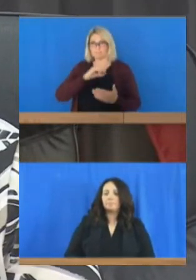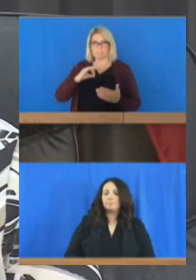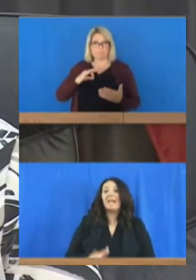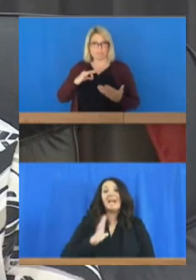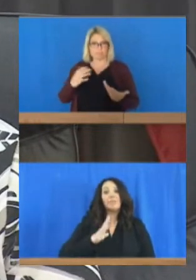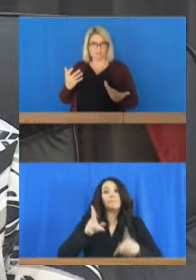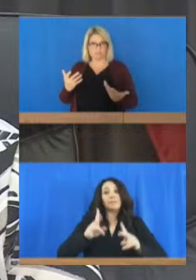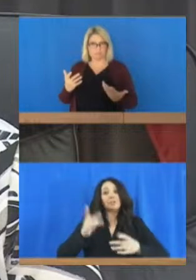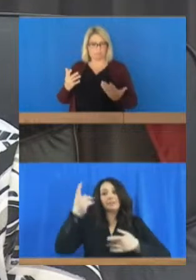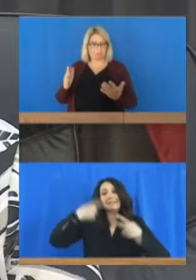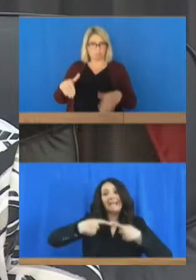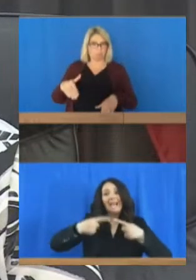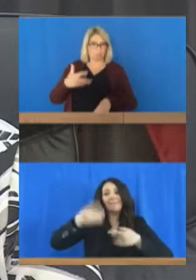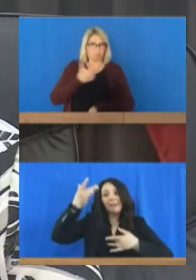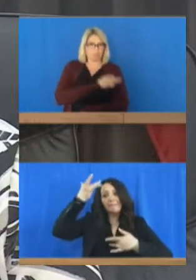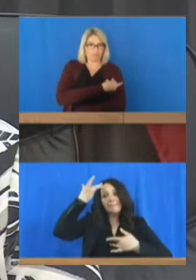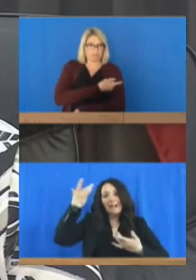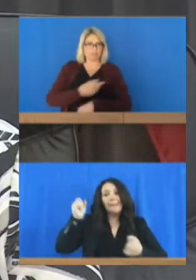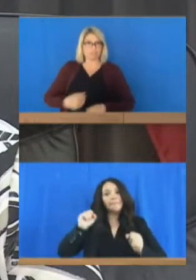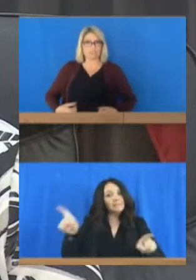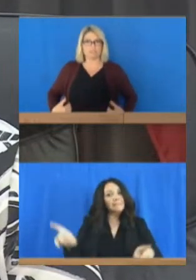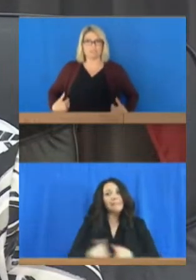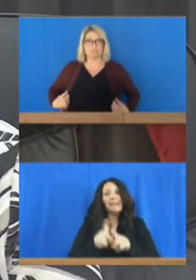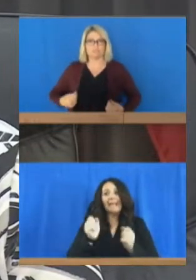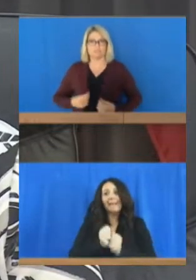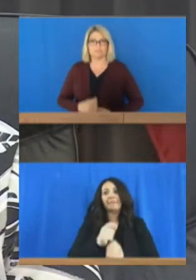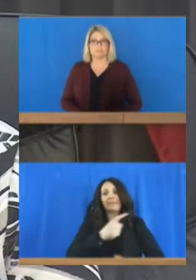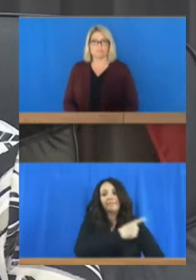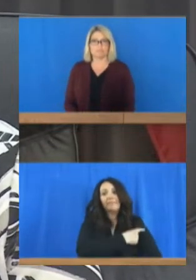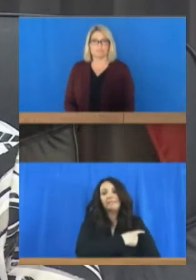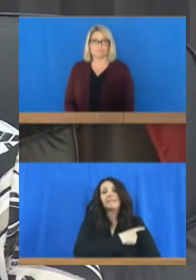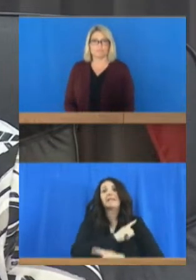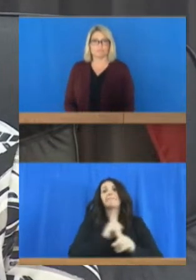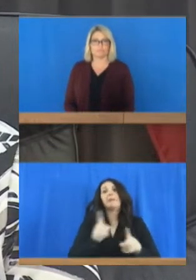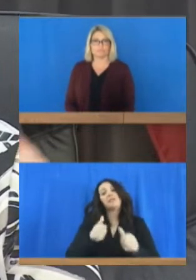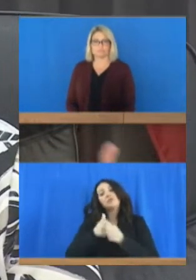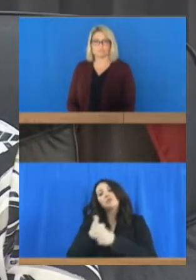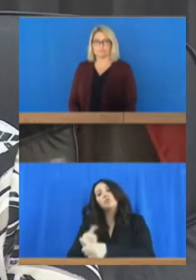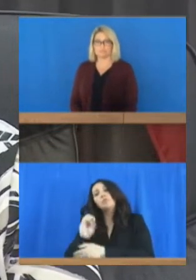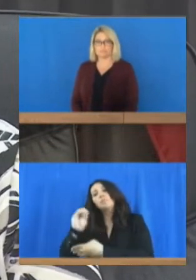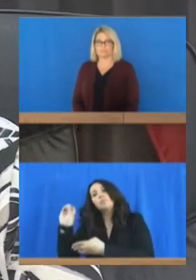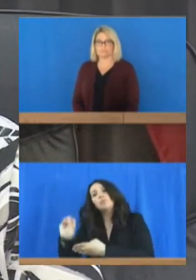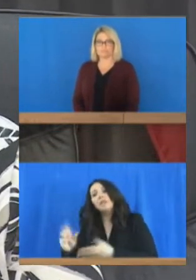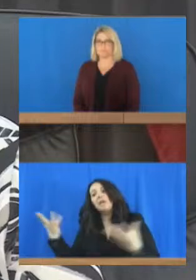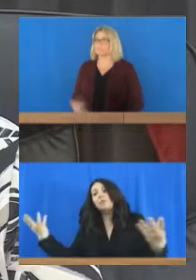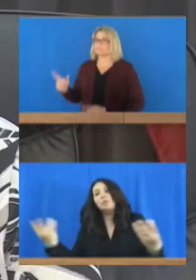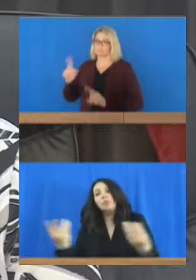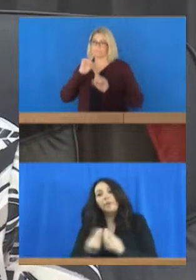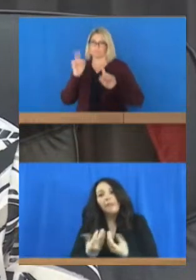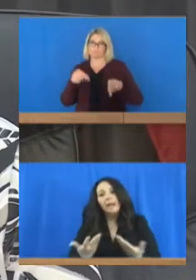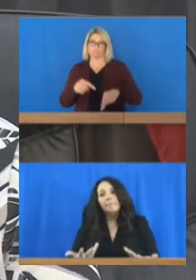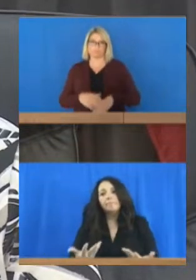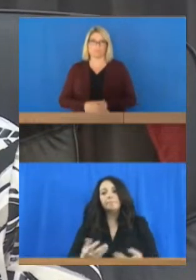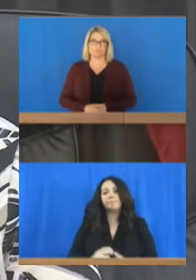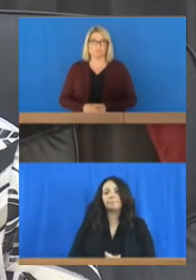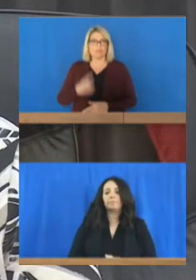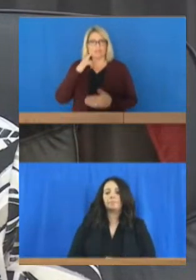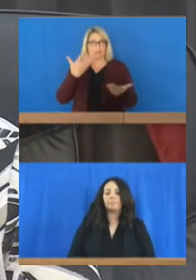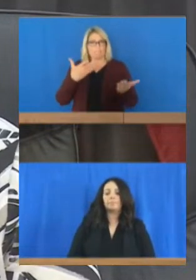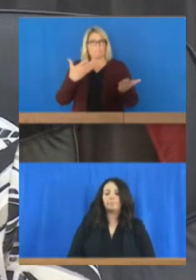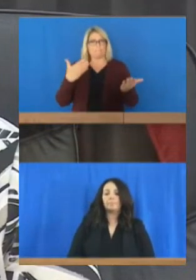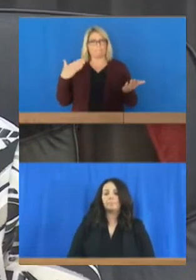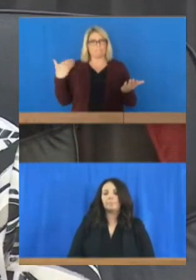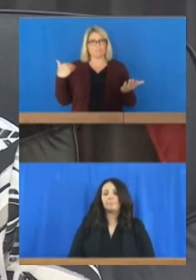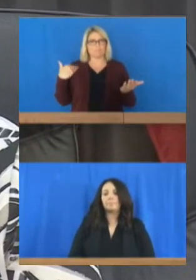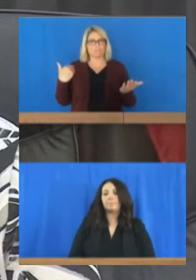doses. But separate from that, again, until the entire population is vaccinated with 2 doses, there will be risks.